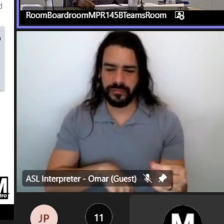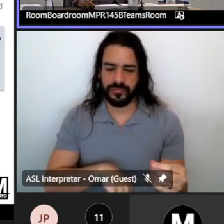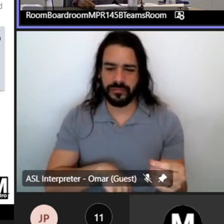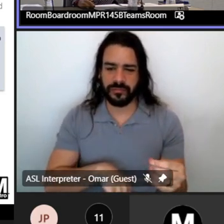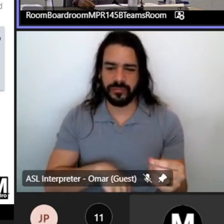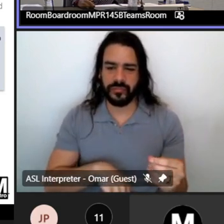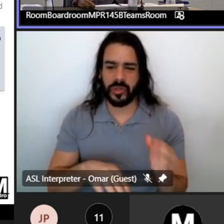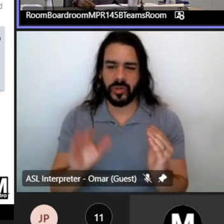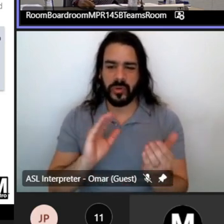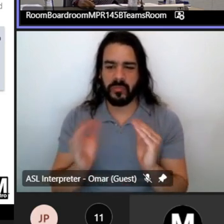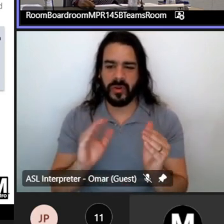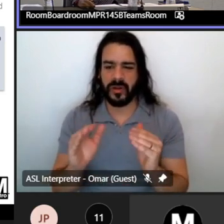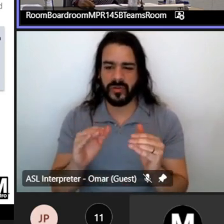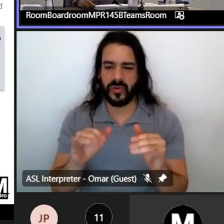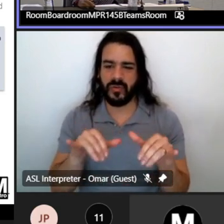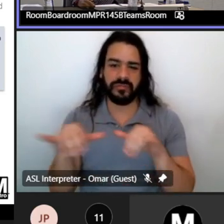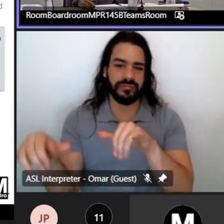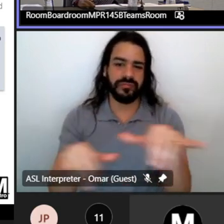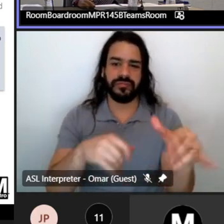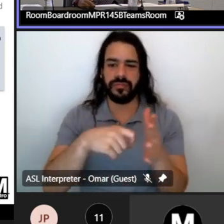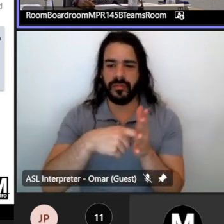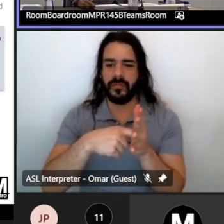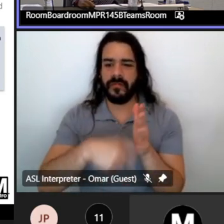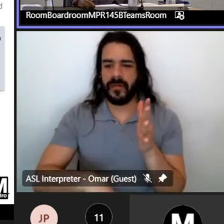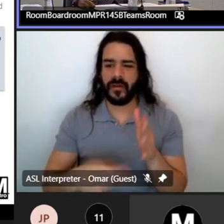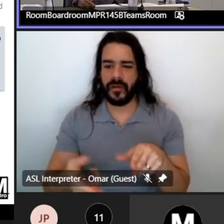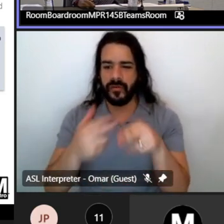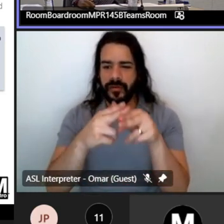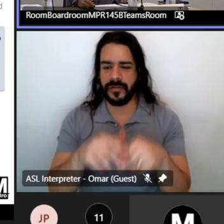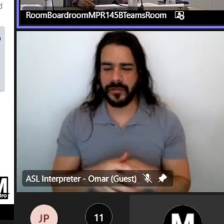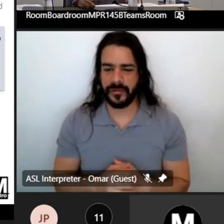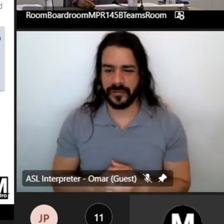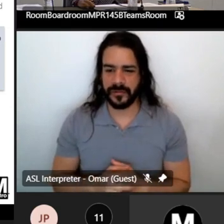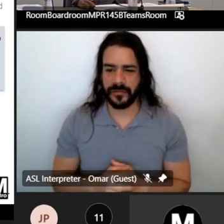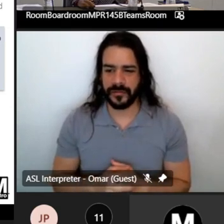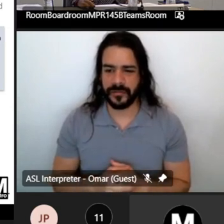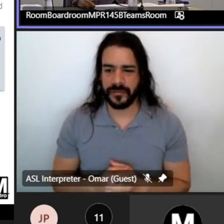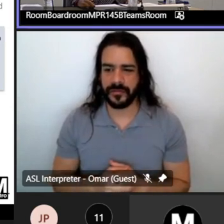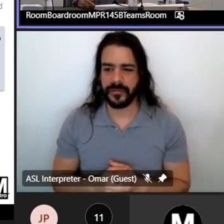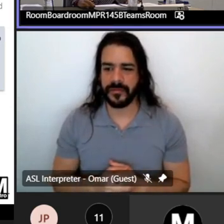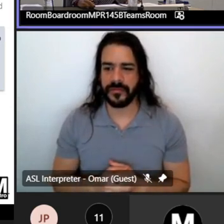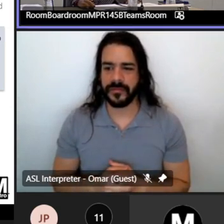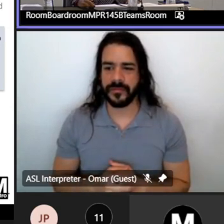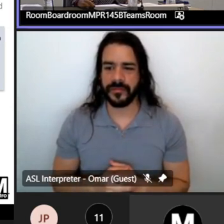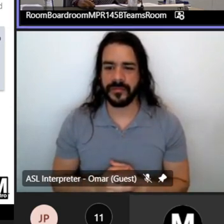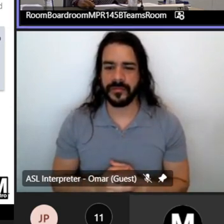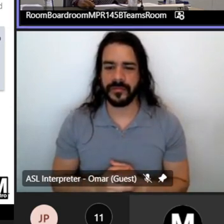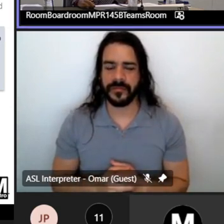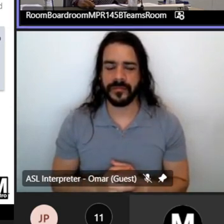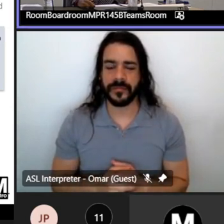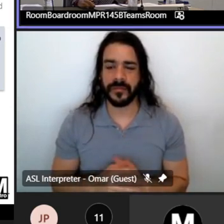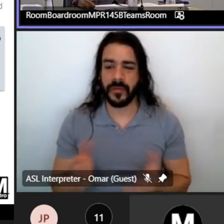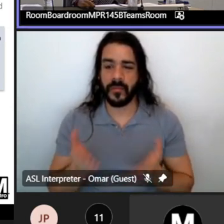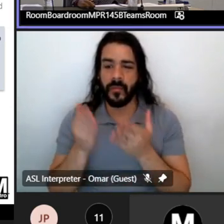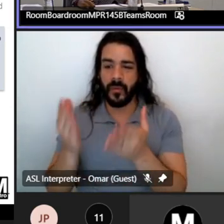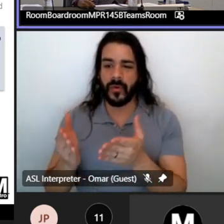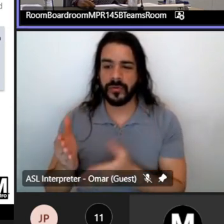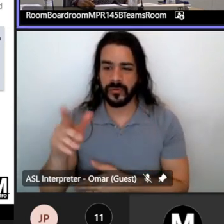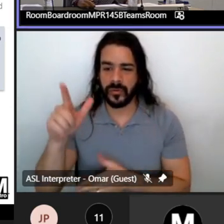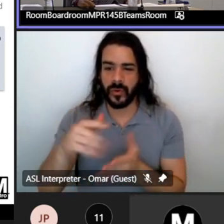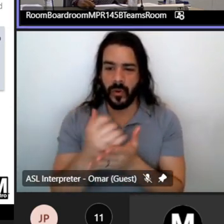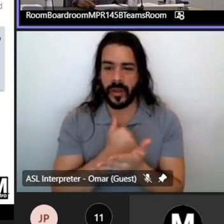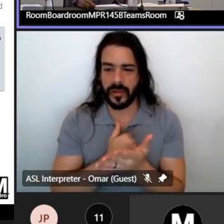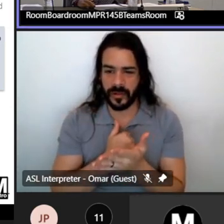general across-the-board fare increase by growing ridership while maintaining a positive budget impact.